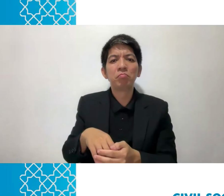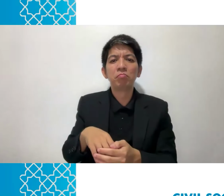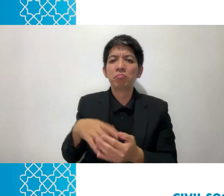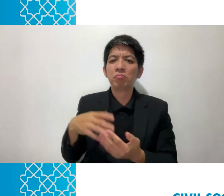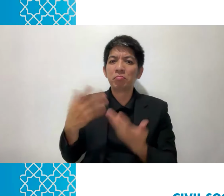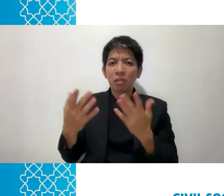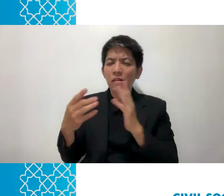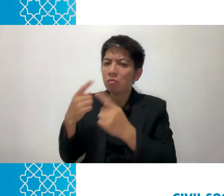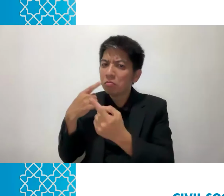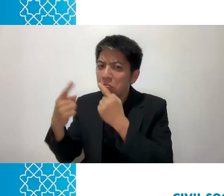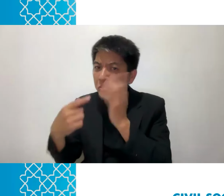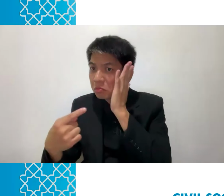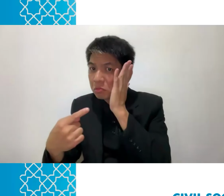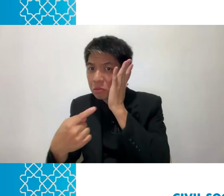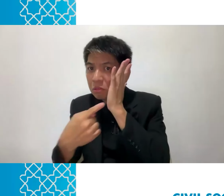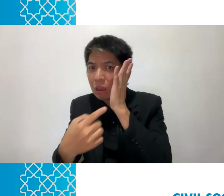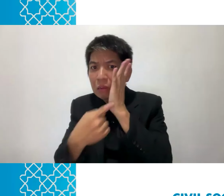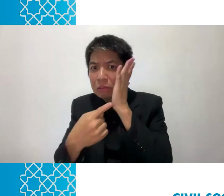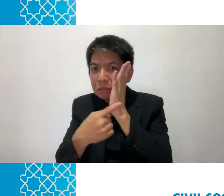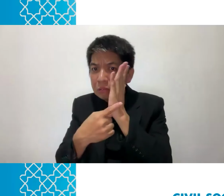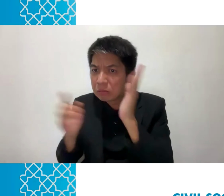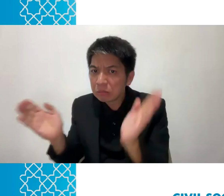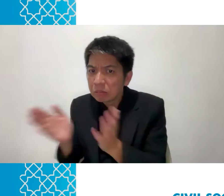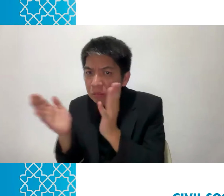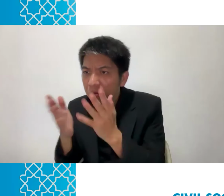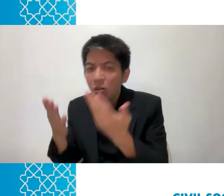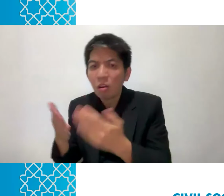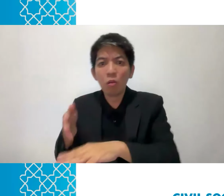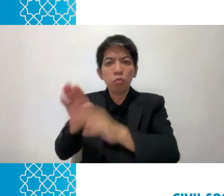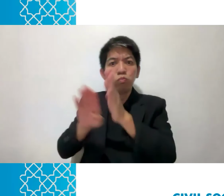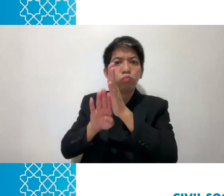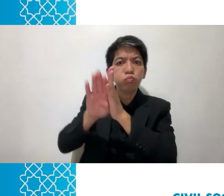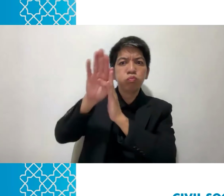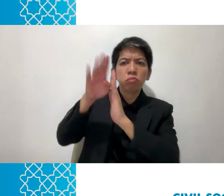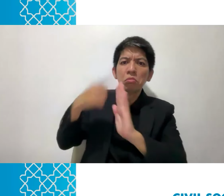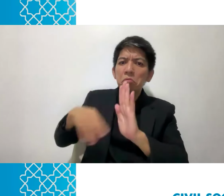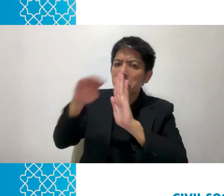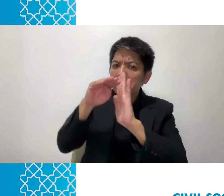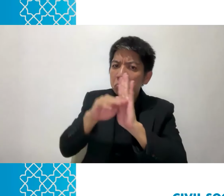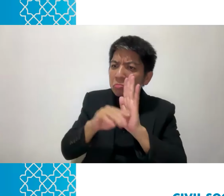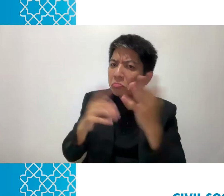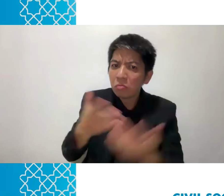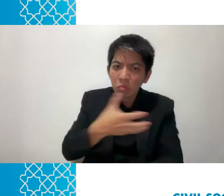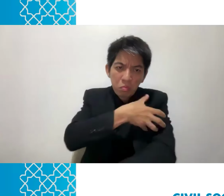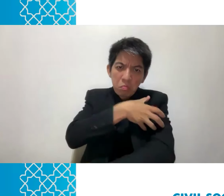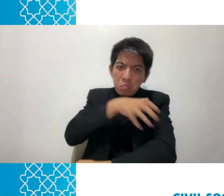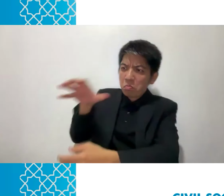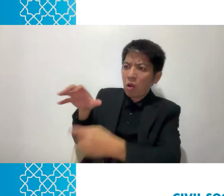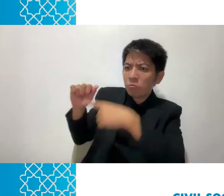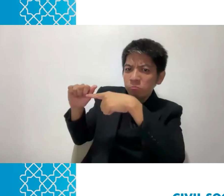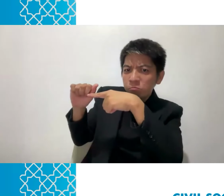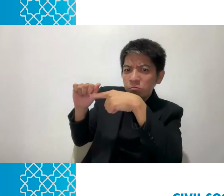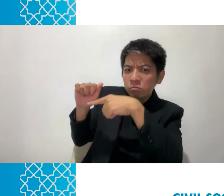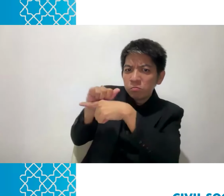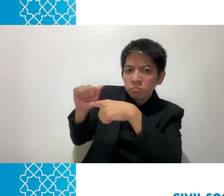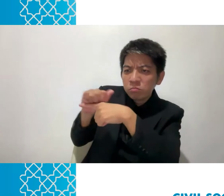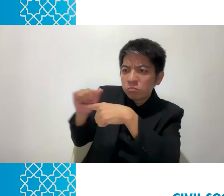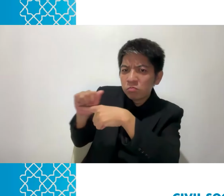reform institutions, improve capacities of our counterparts, and also prepare